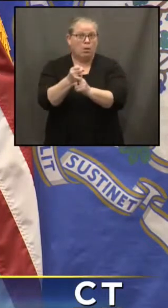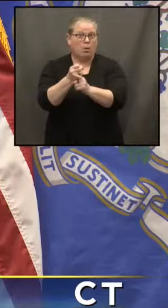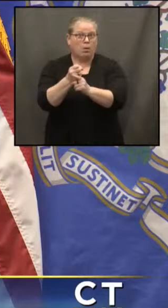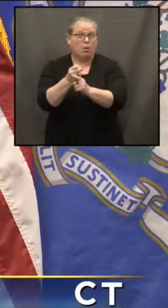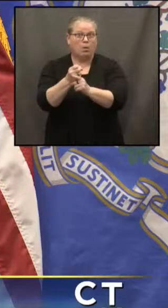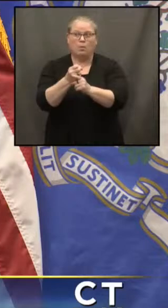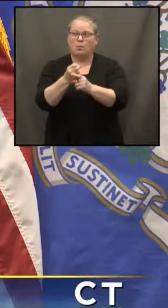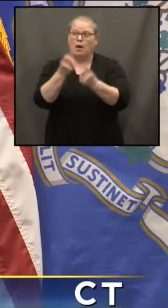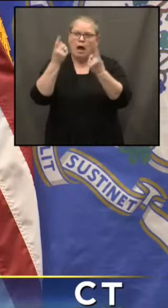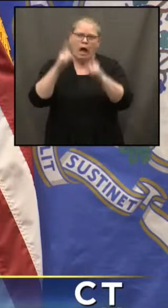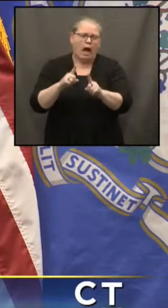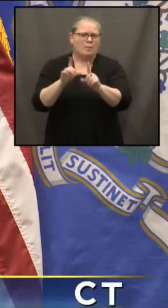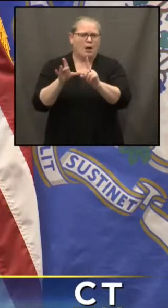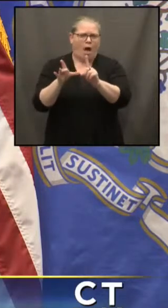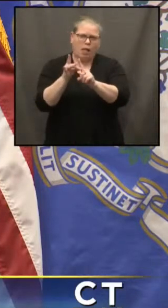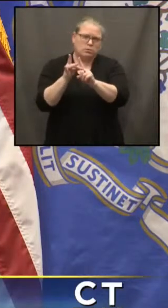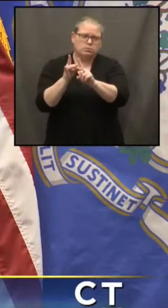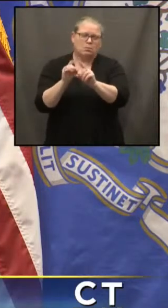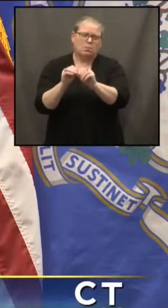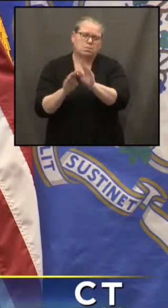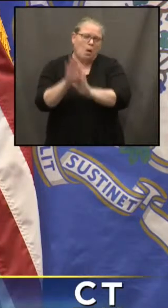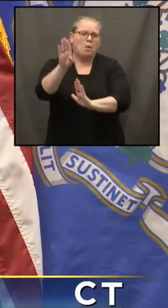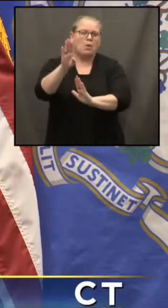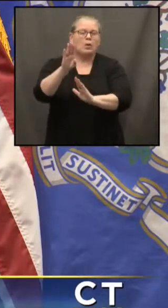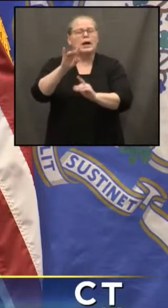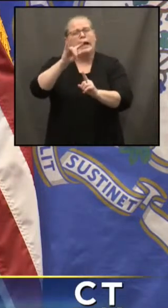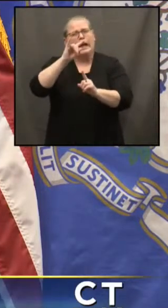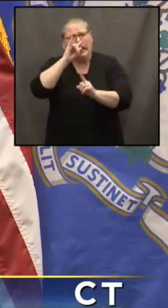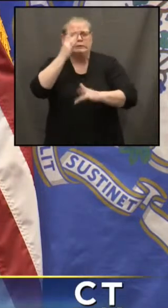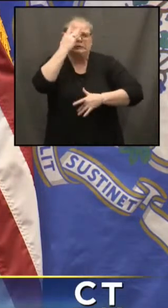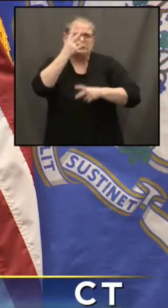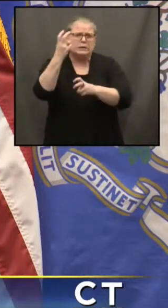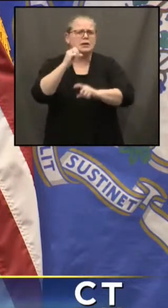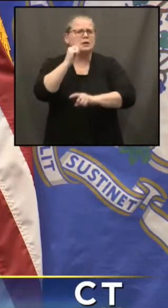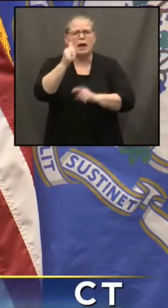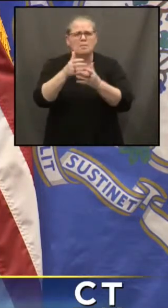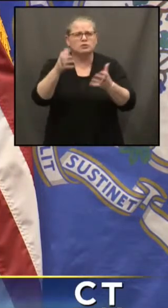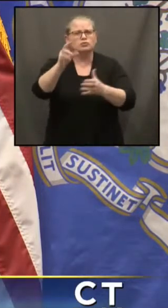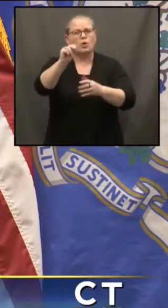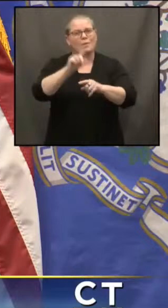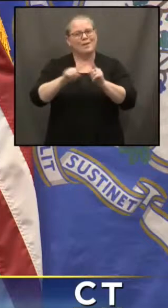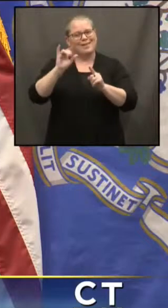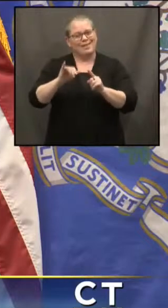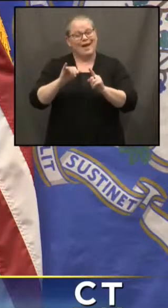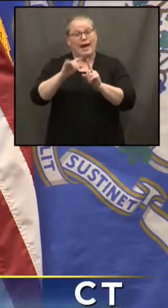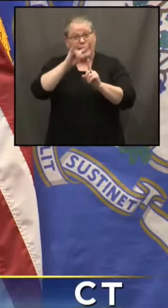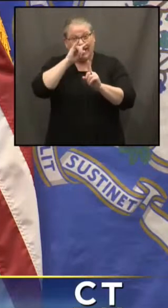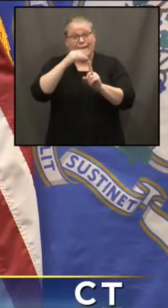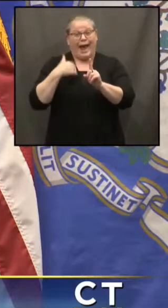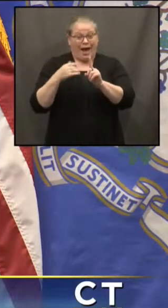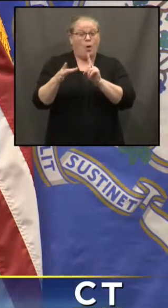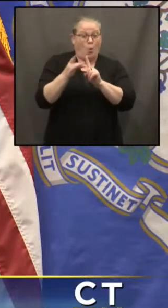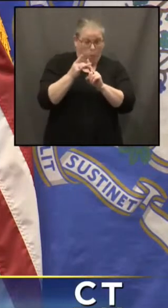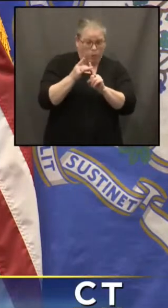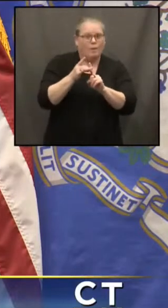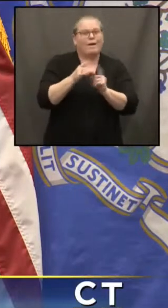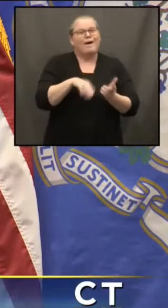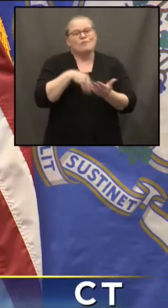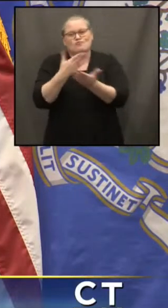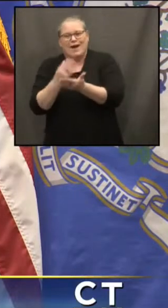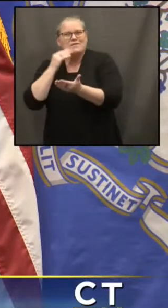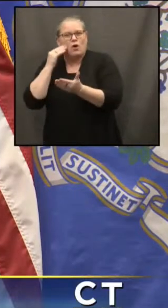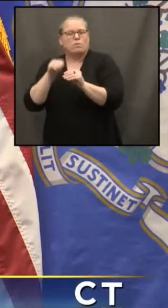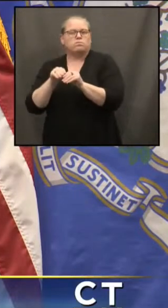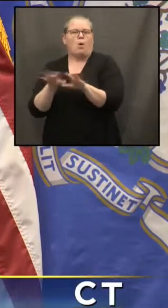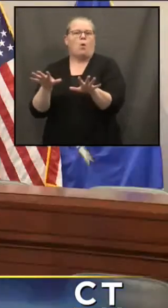there. Kids not necessarily suffering real complications, but bringing the infections home to others. So we don't want that to happen here.